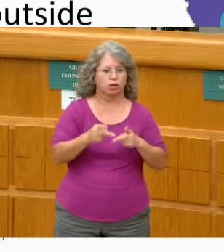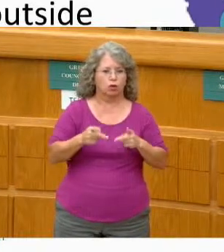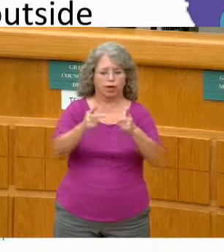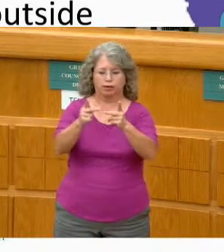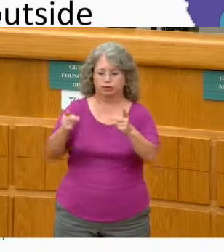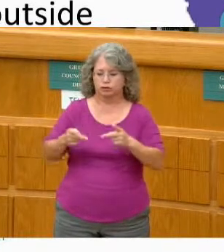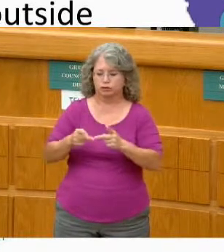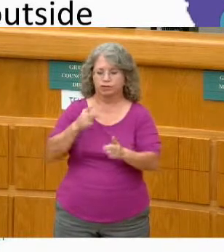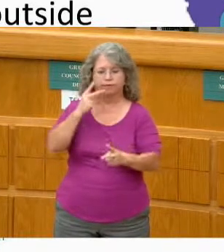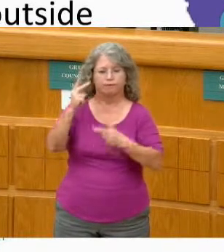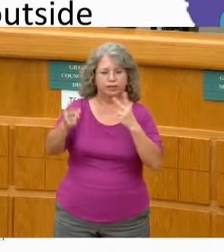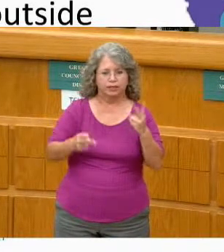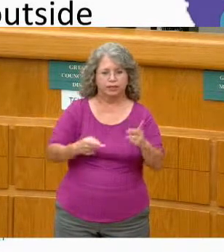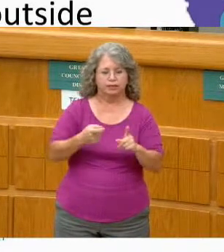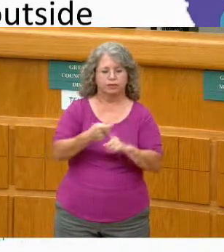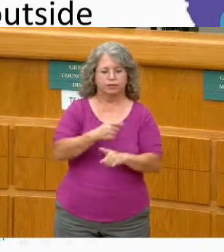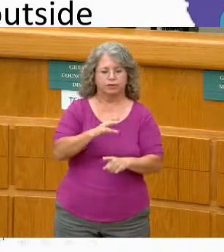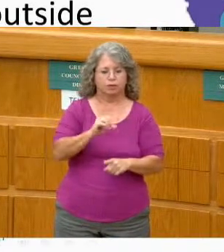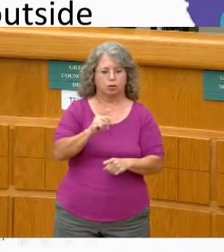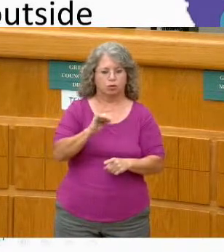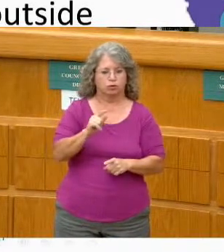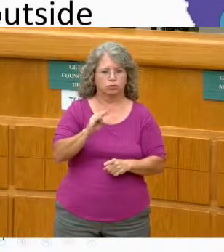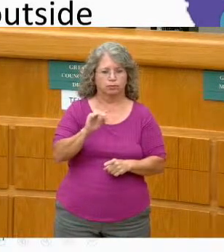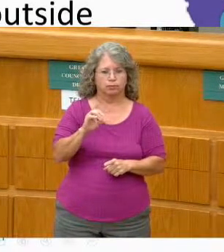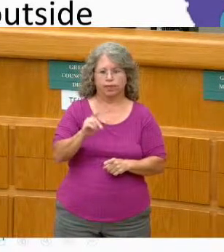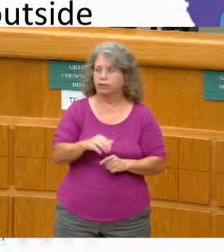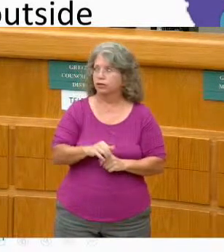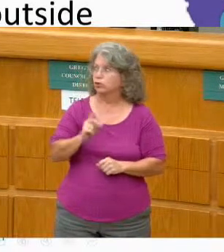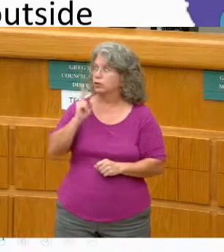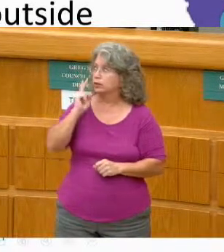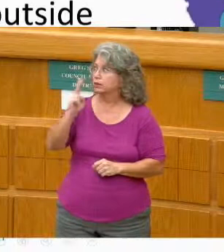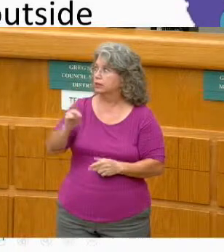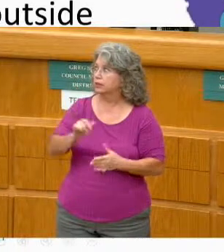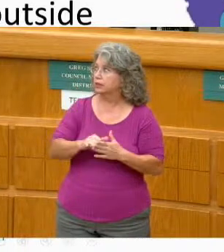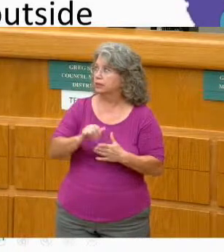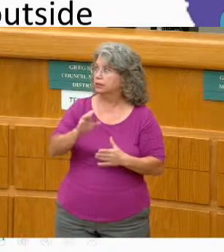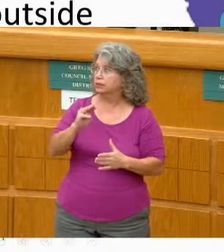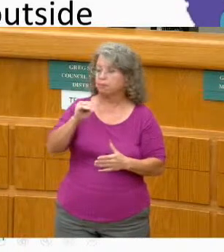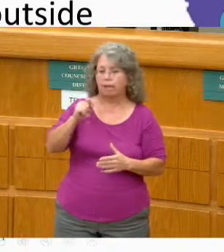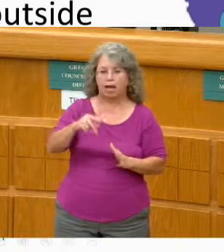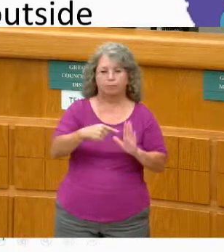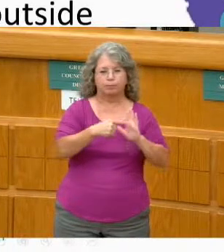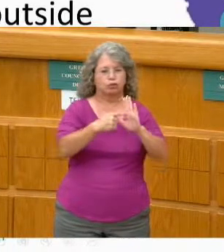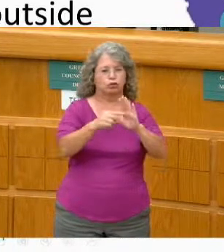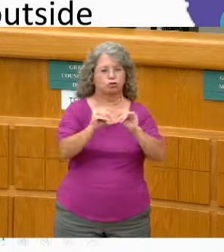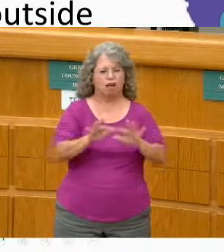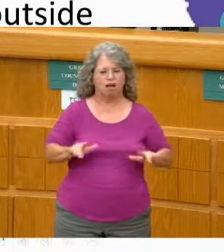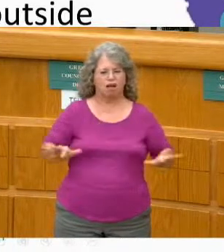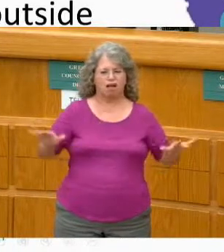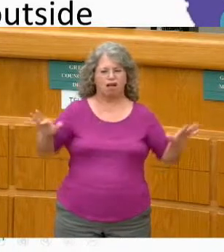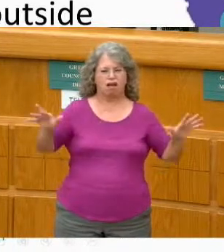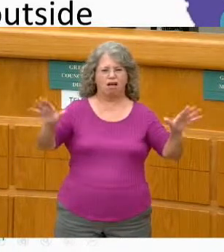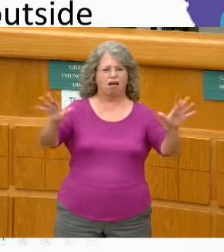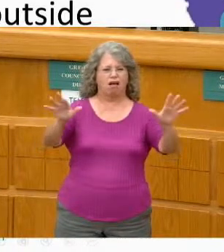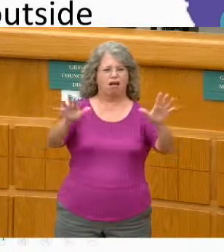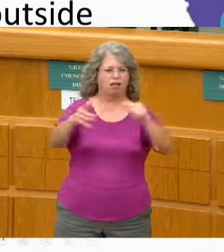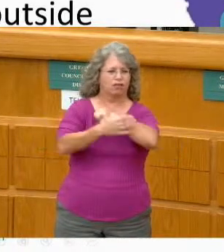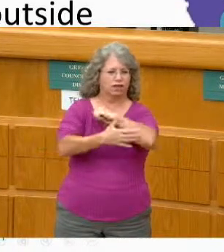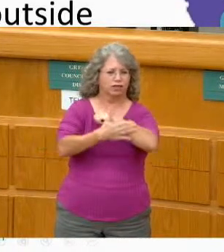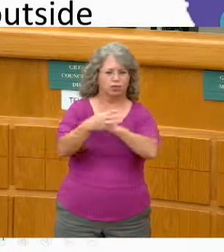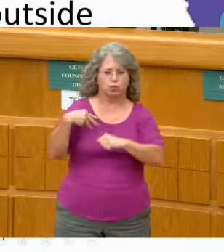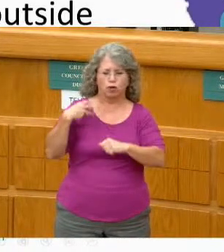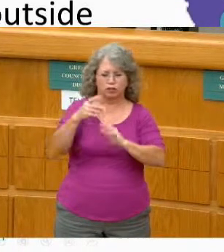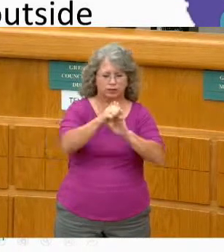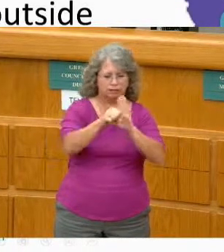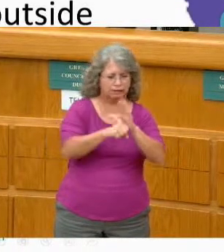whole cell phone database that were visited by people from the Coastal Bend. You can see this heat map shows them spread all over the